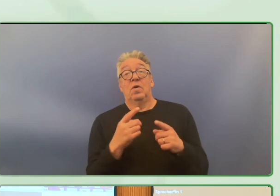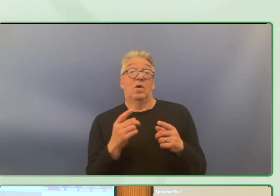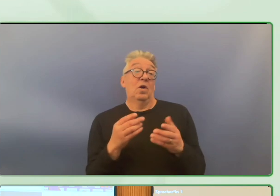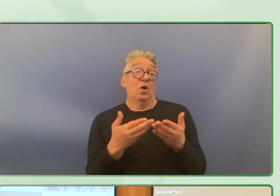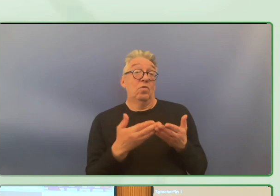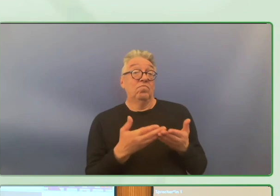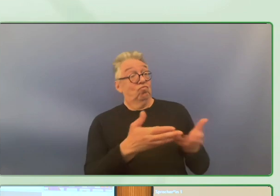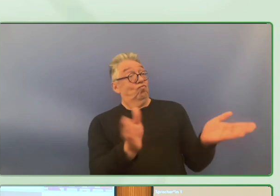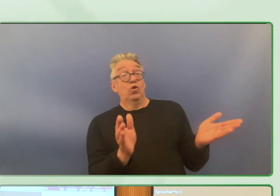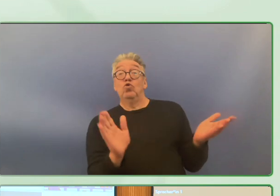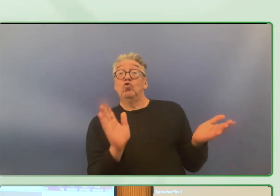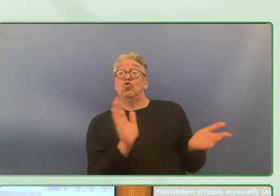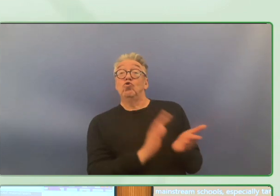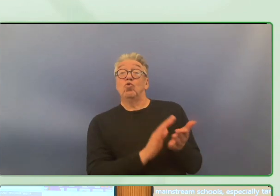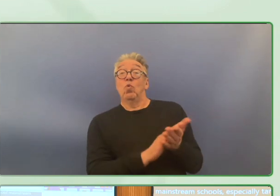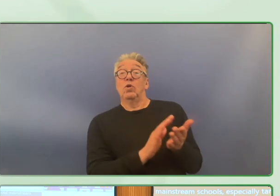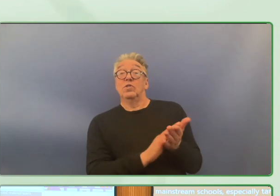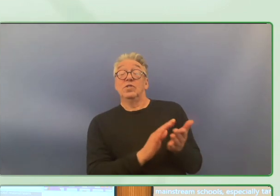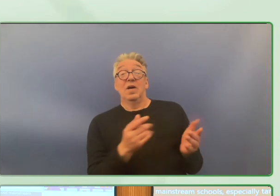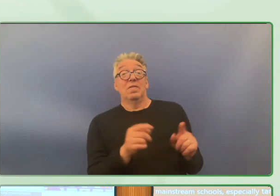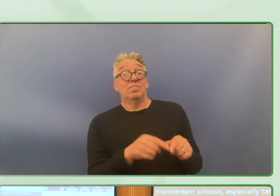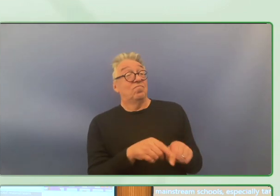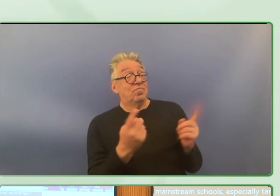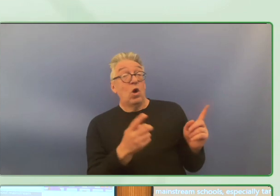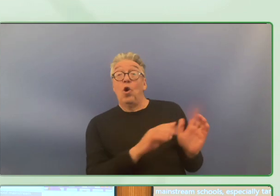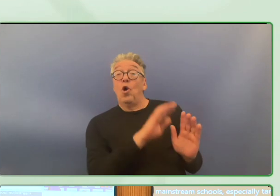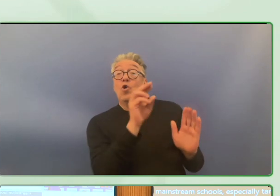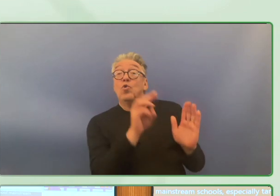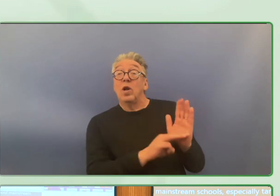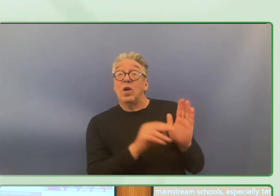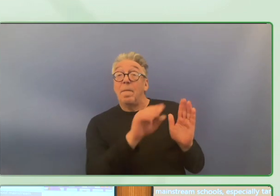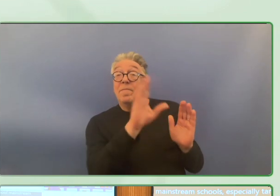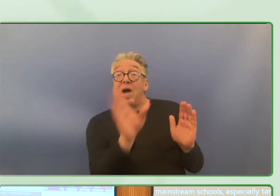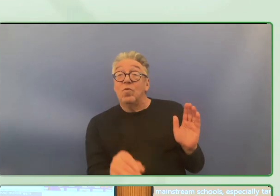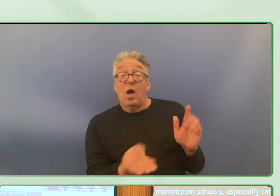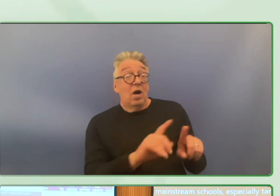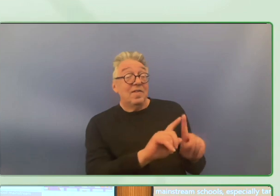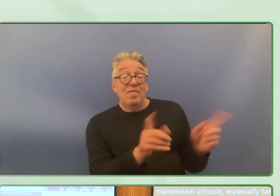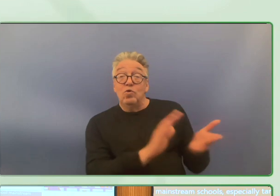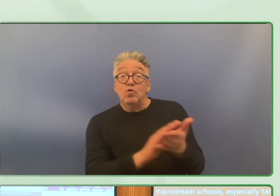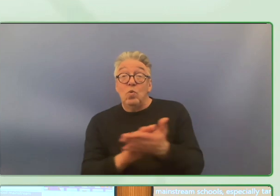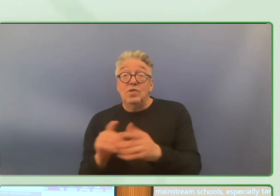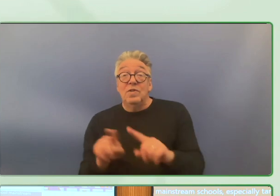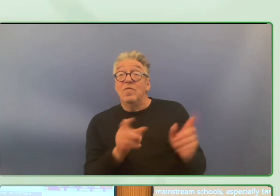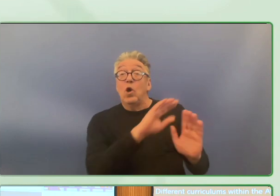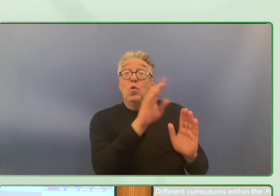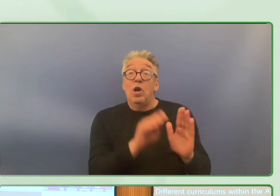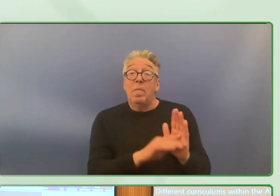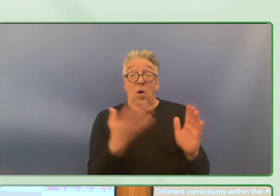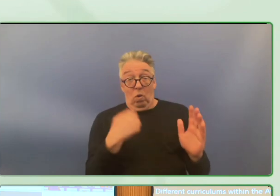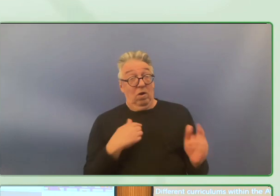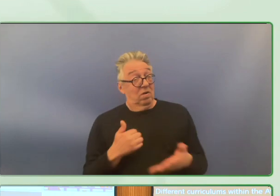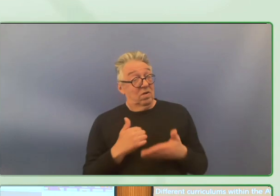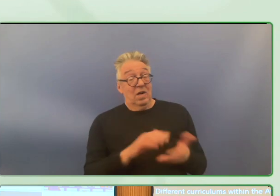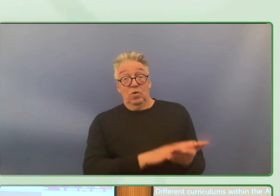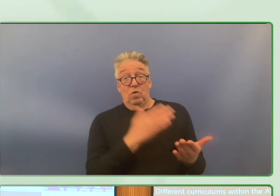targeting different curriculums within the African countries. We invite all of you to join us